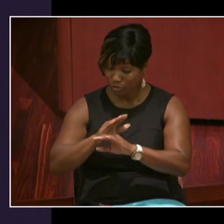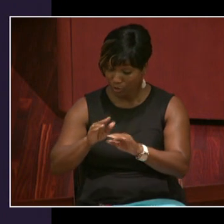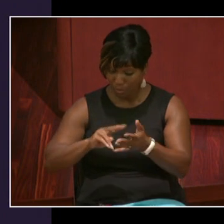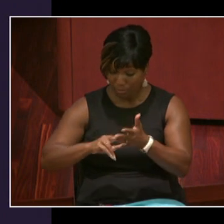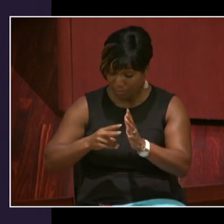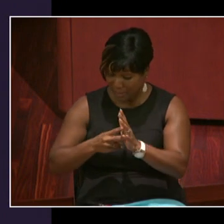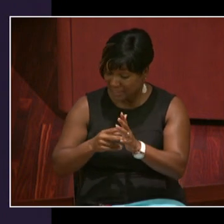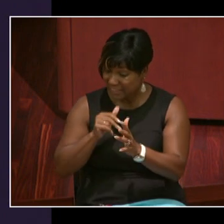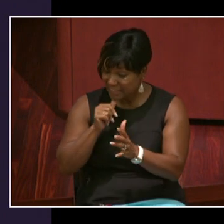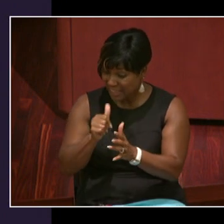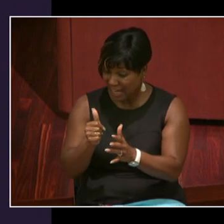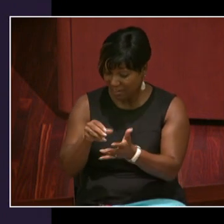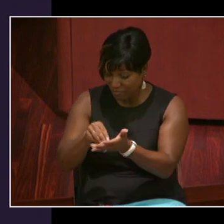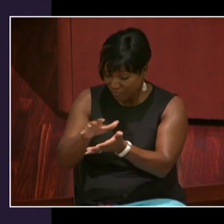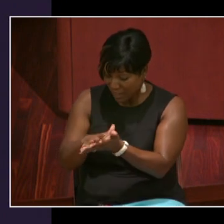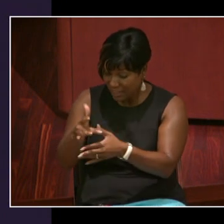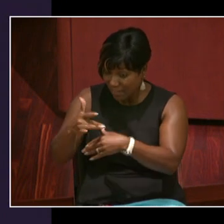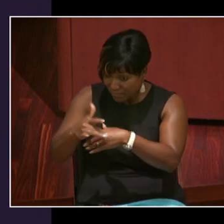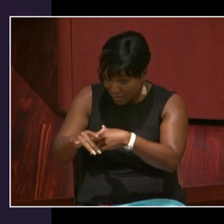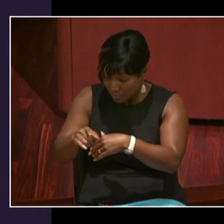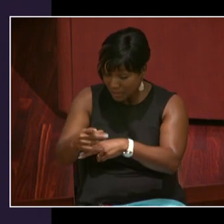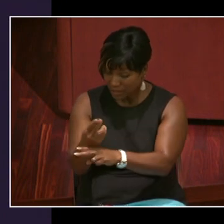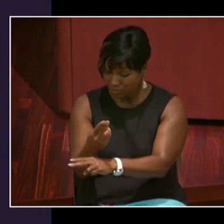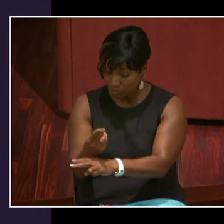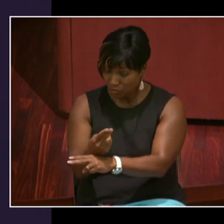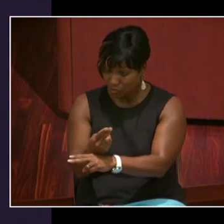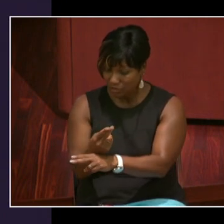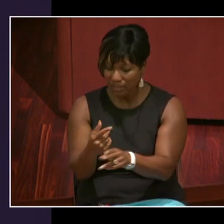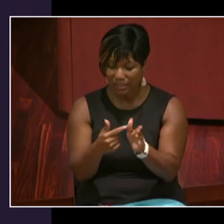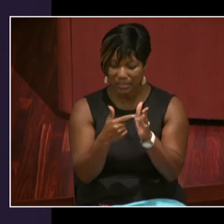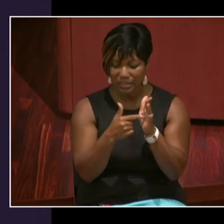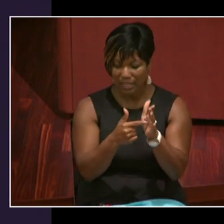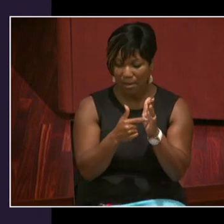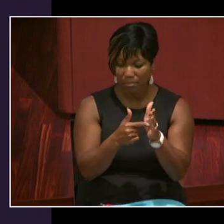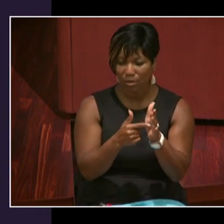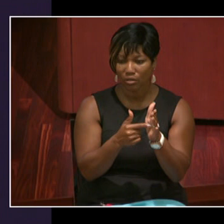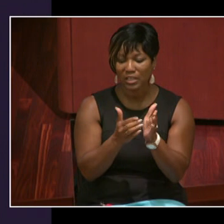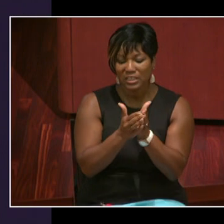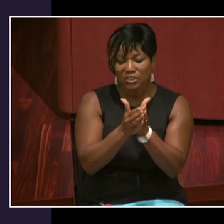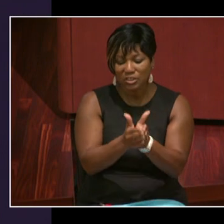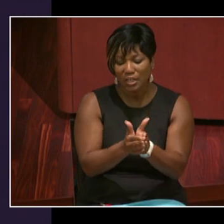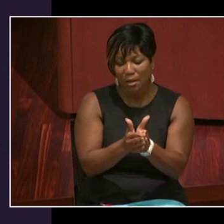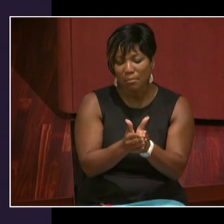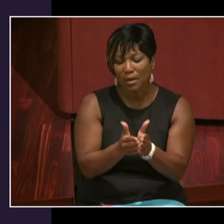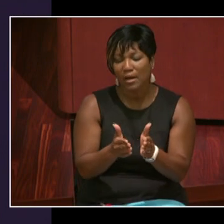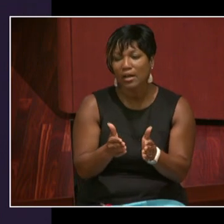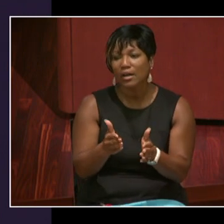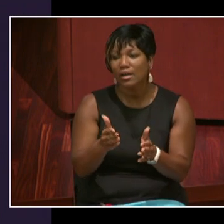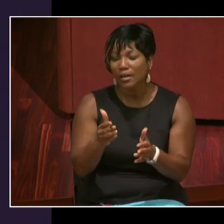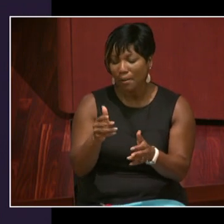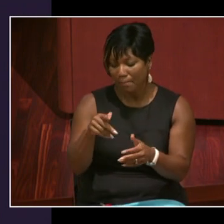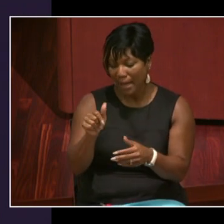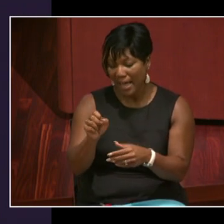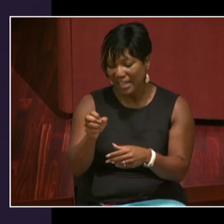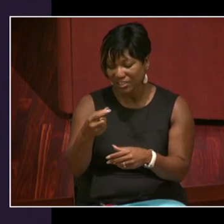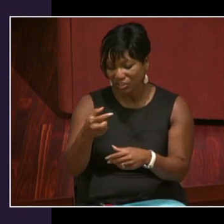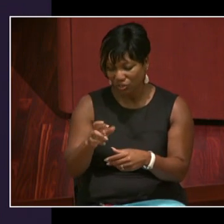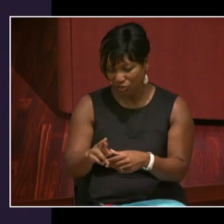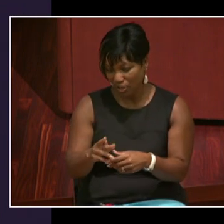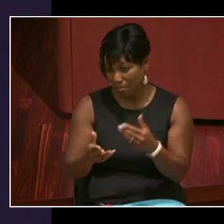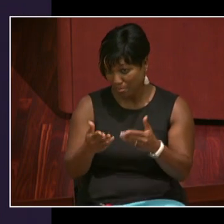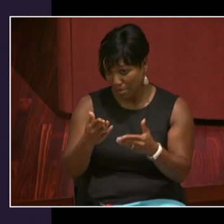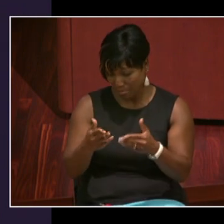records available at the National Archives that could be of use, though. For example, ship passenger manifests could be used as a source of